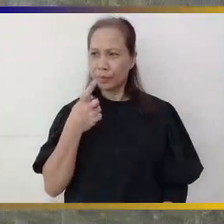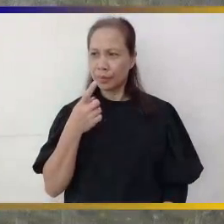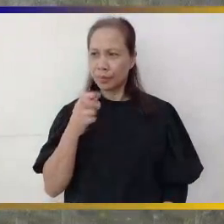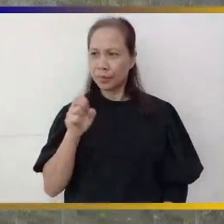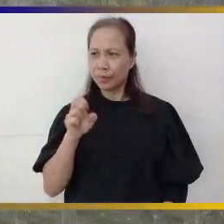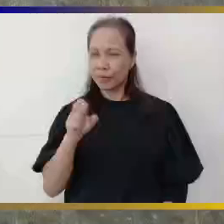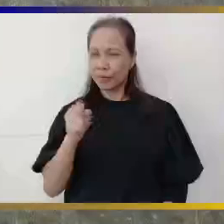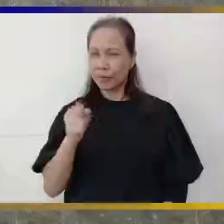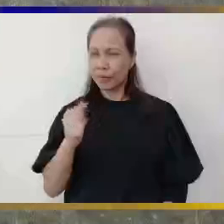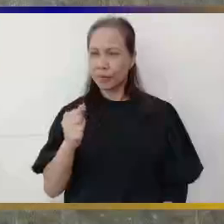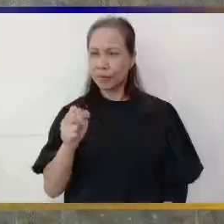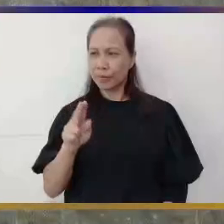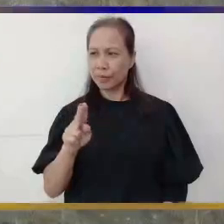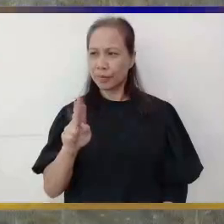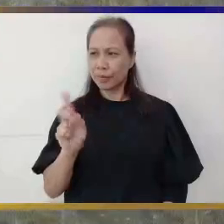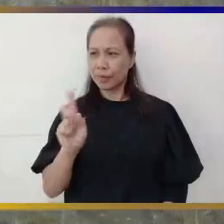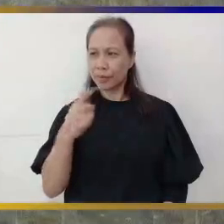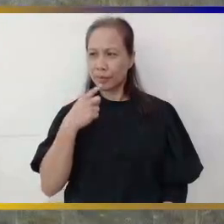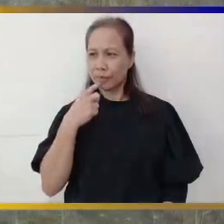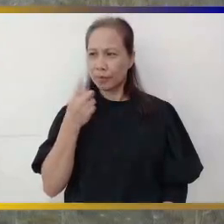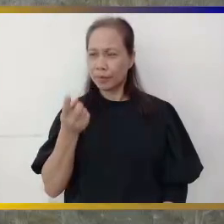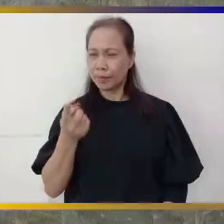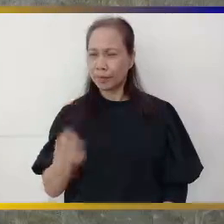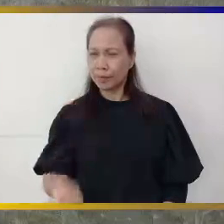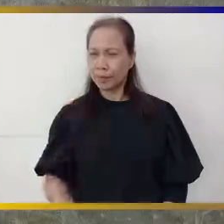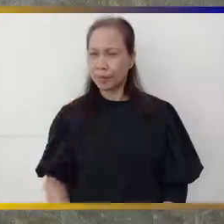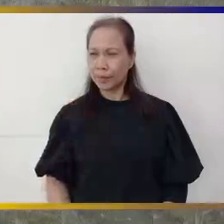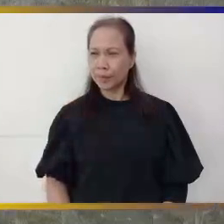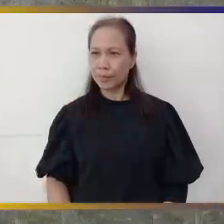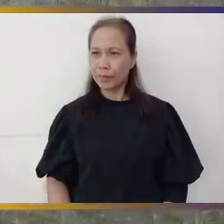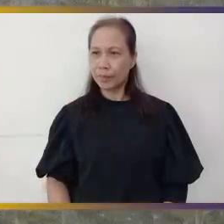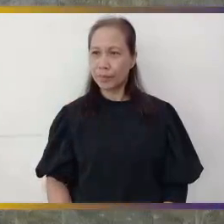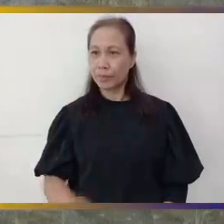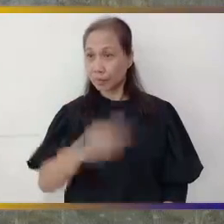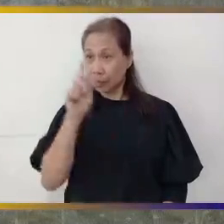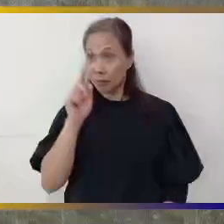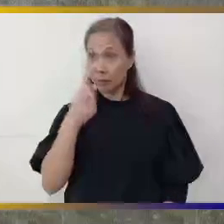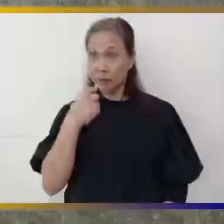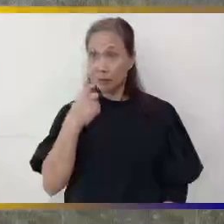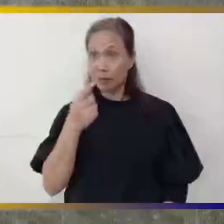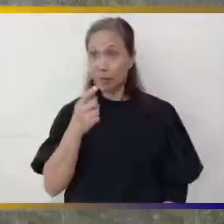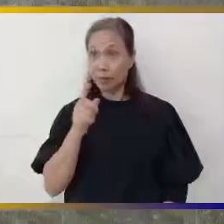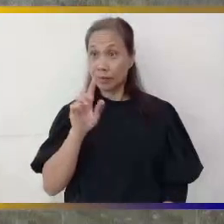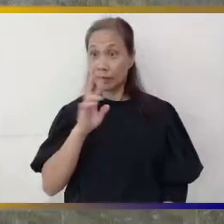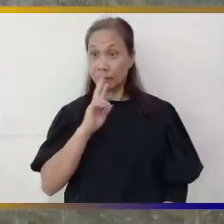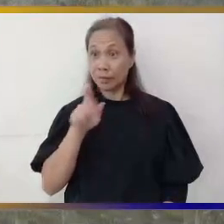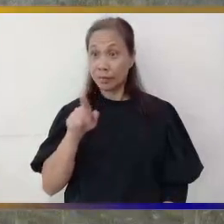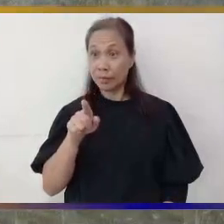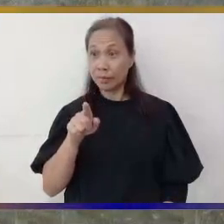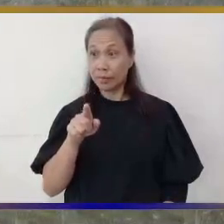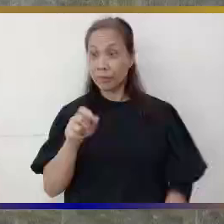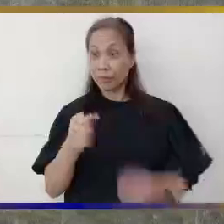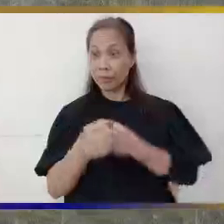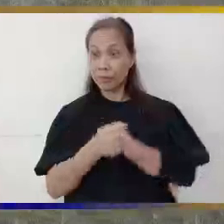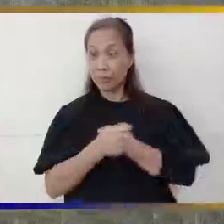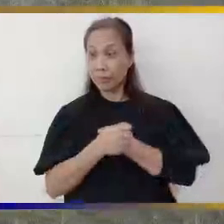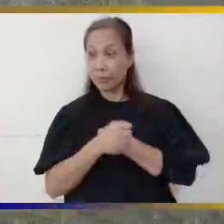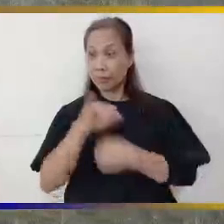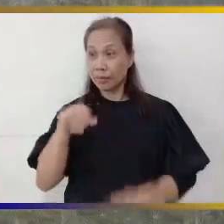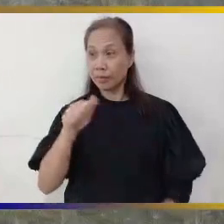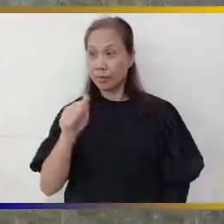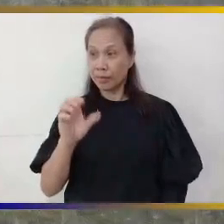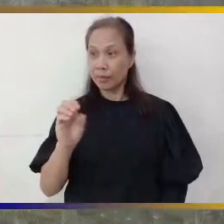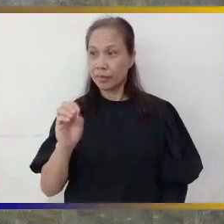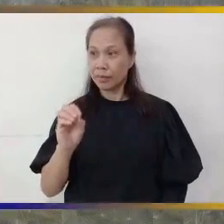okay sabi m kaptid mahal si Jacob alam